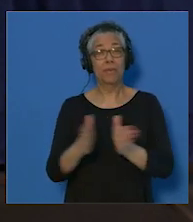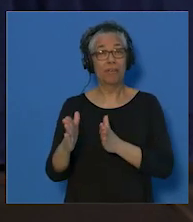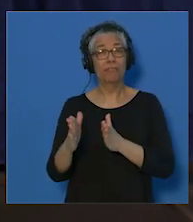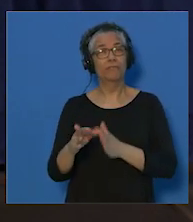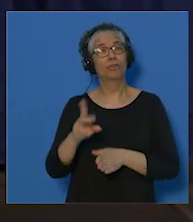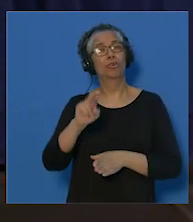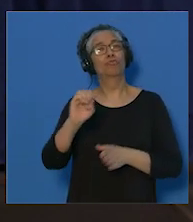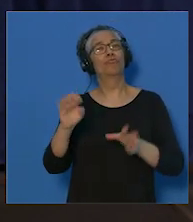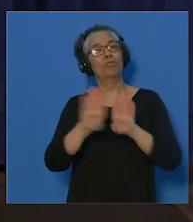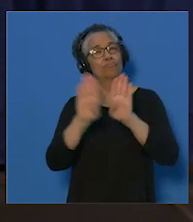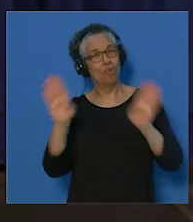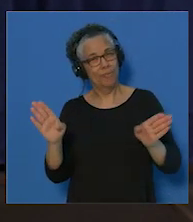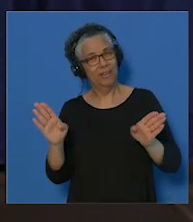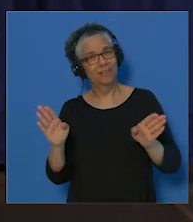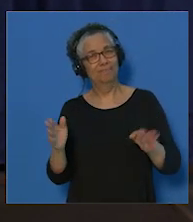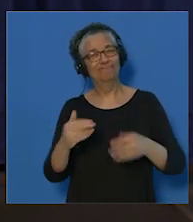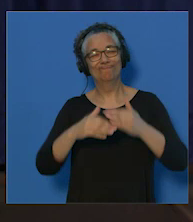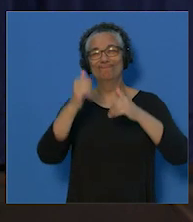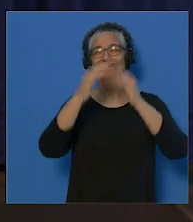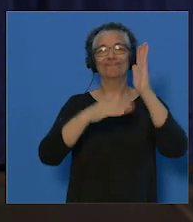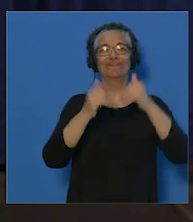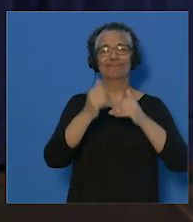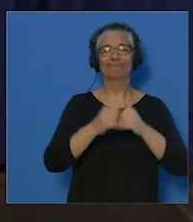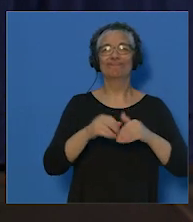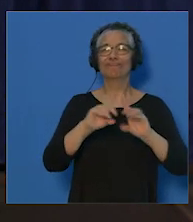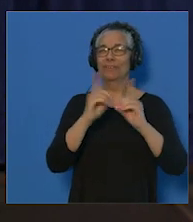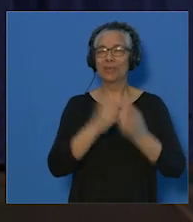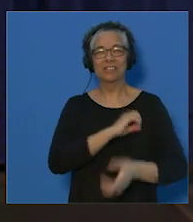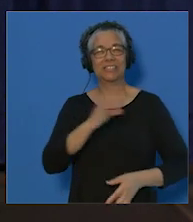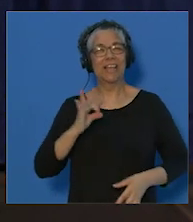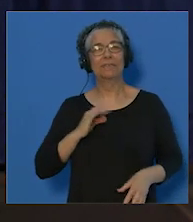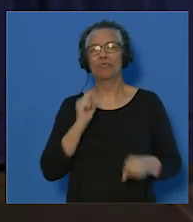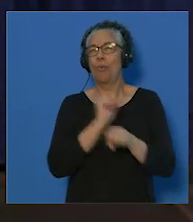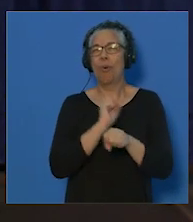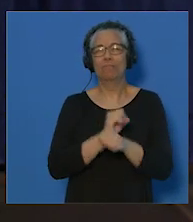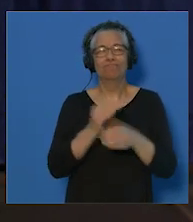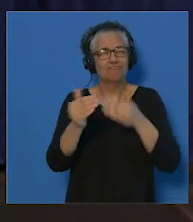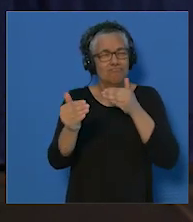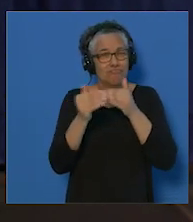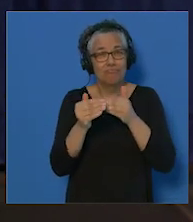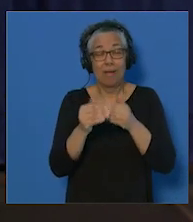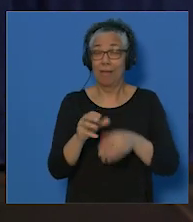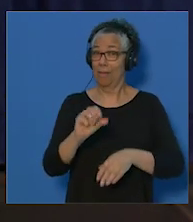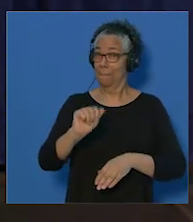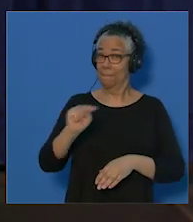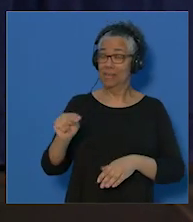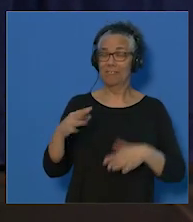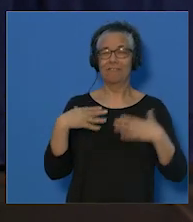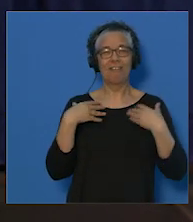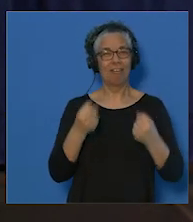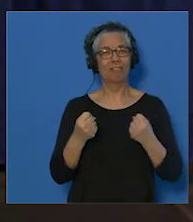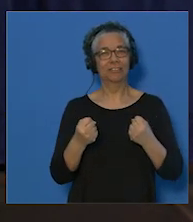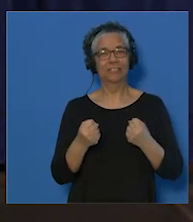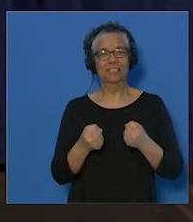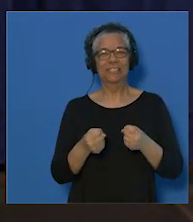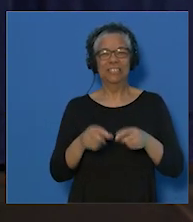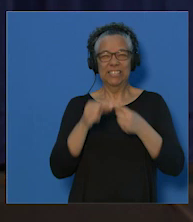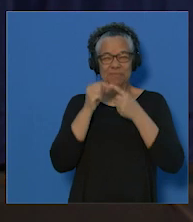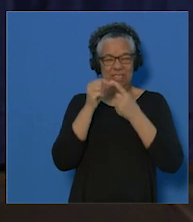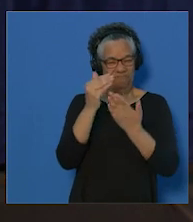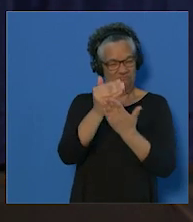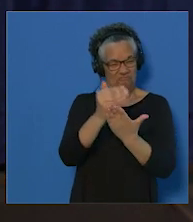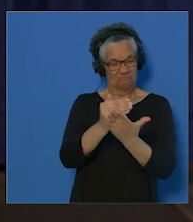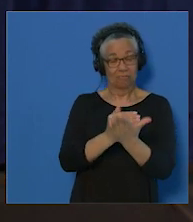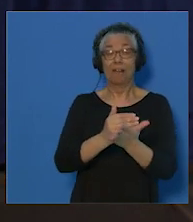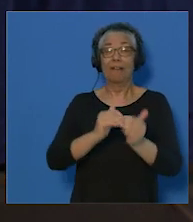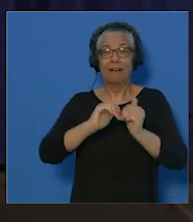buildings. Department staff have been working closely with the Ministry of Health representatives who have provided extensive guidelines and technical support